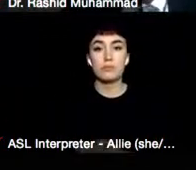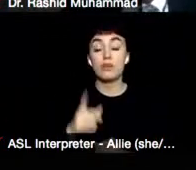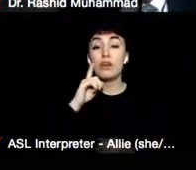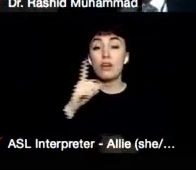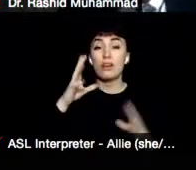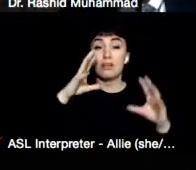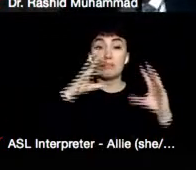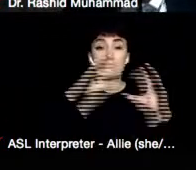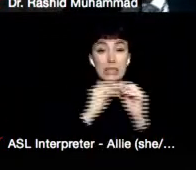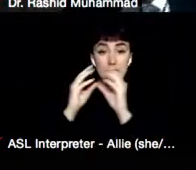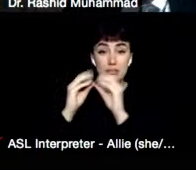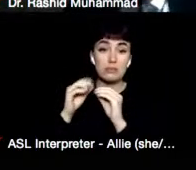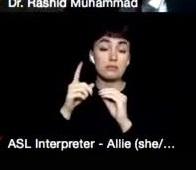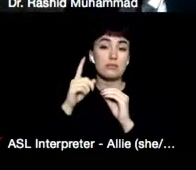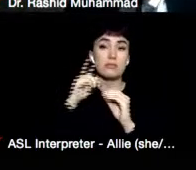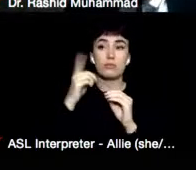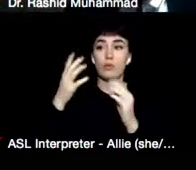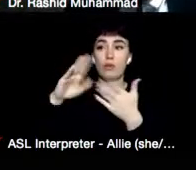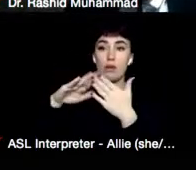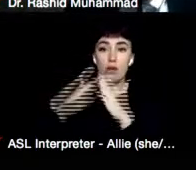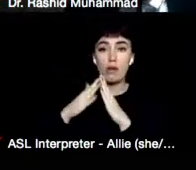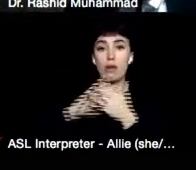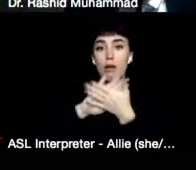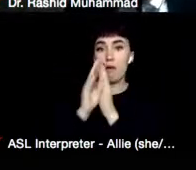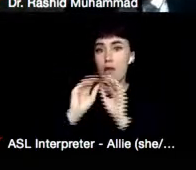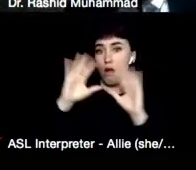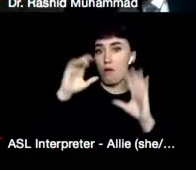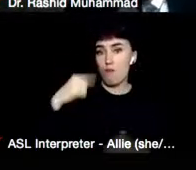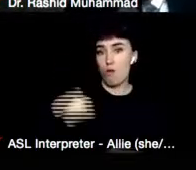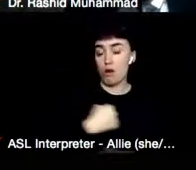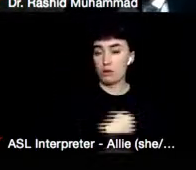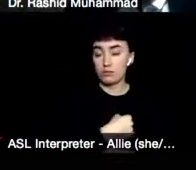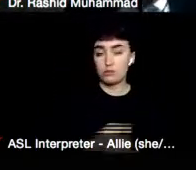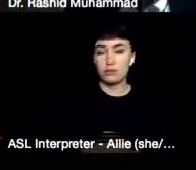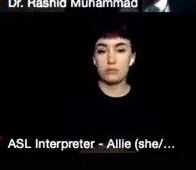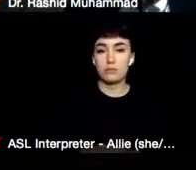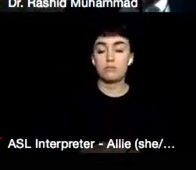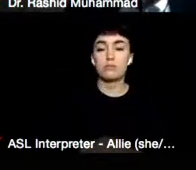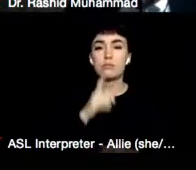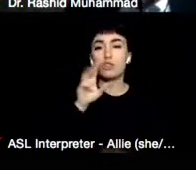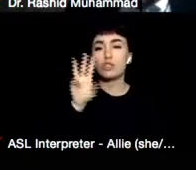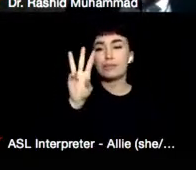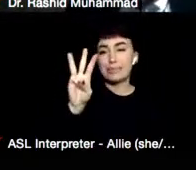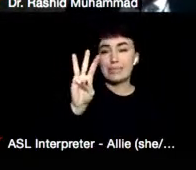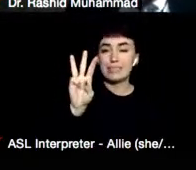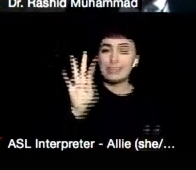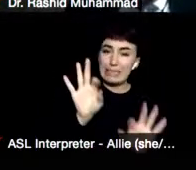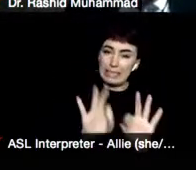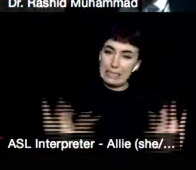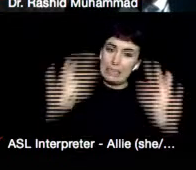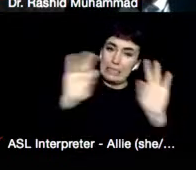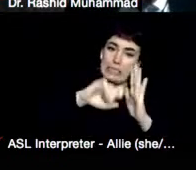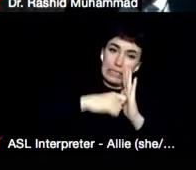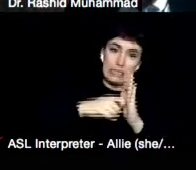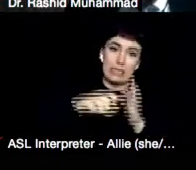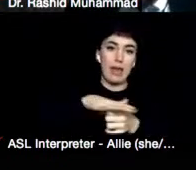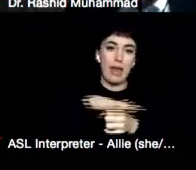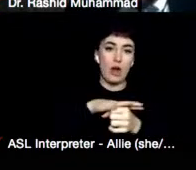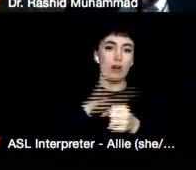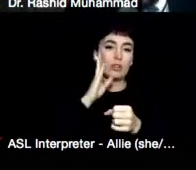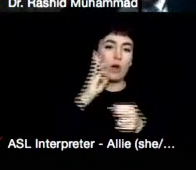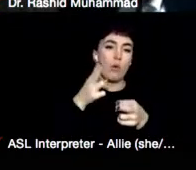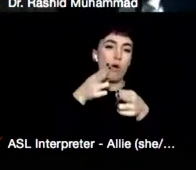it became obvious to us on the committee that there were 6 key areas, and we'll get into those very briefly in a